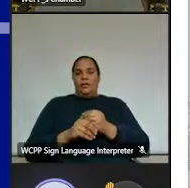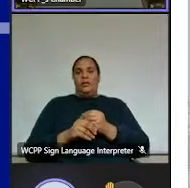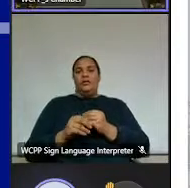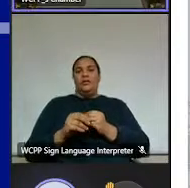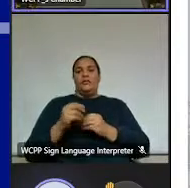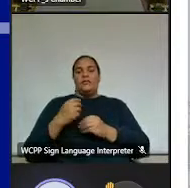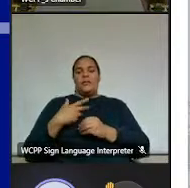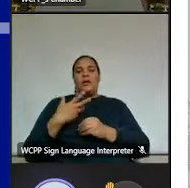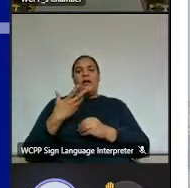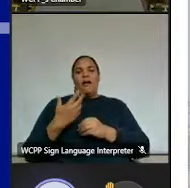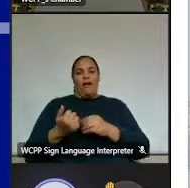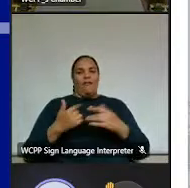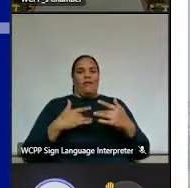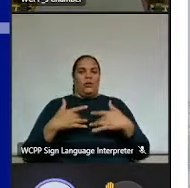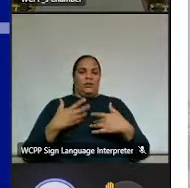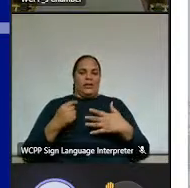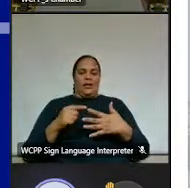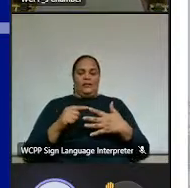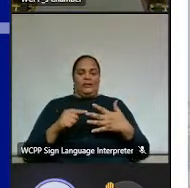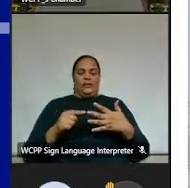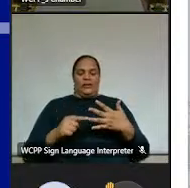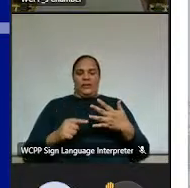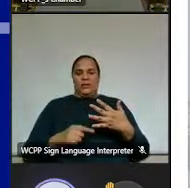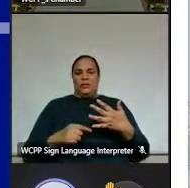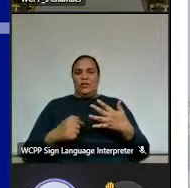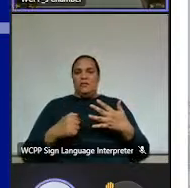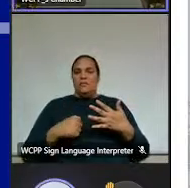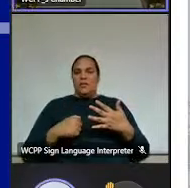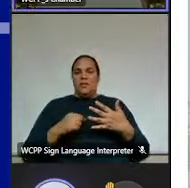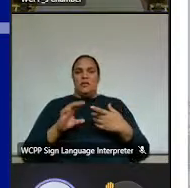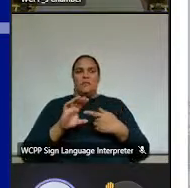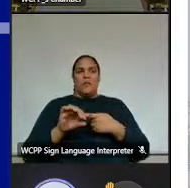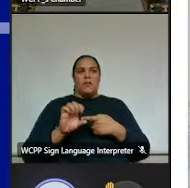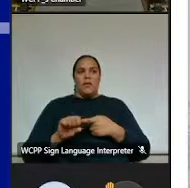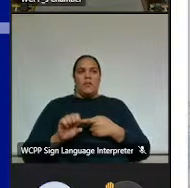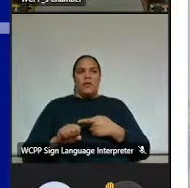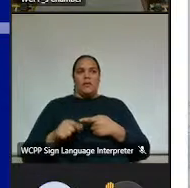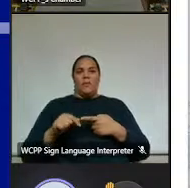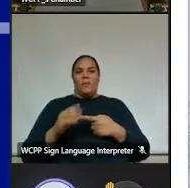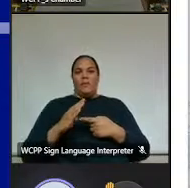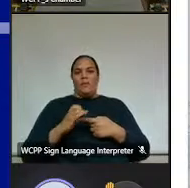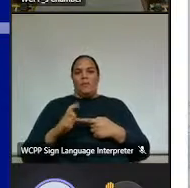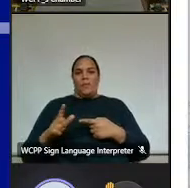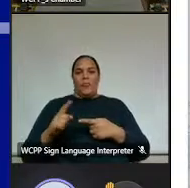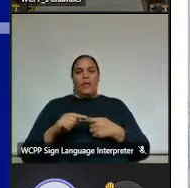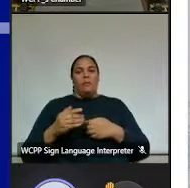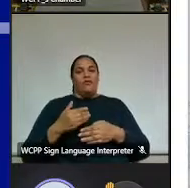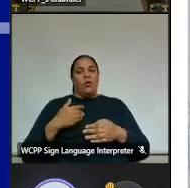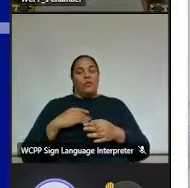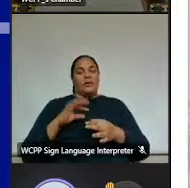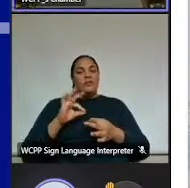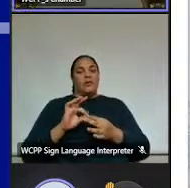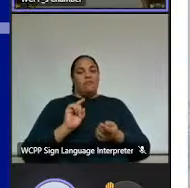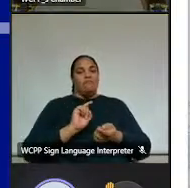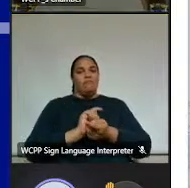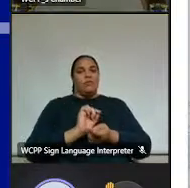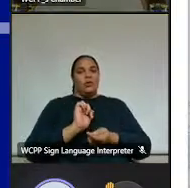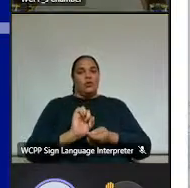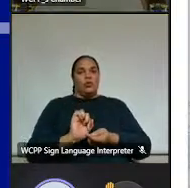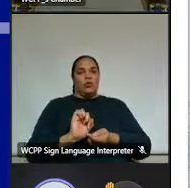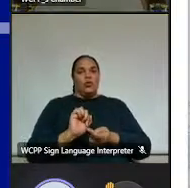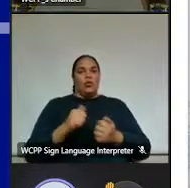have certain concerns that I have not picked up in this bill. Before I specifically address